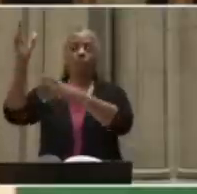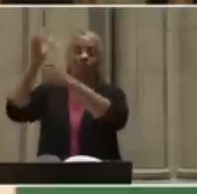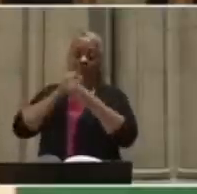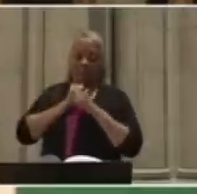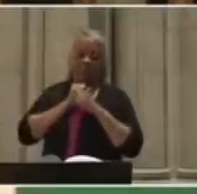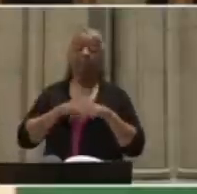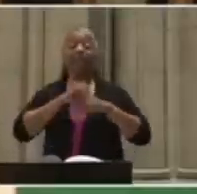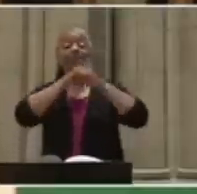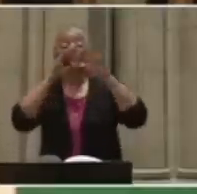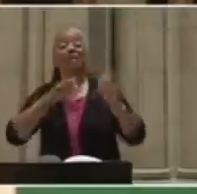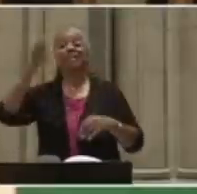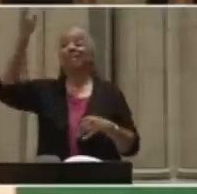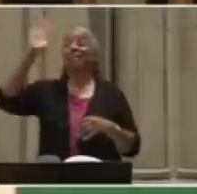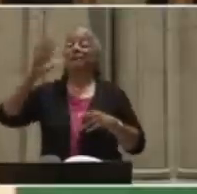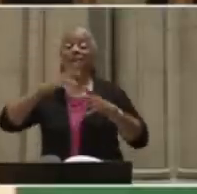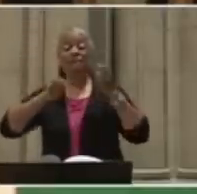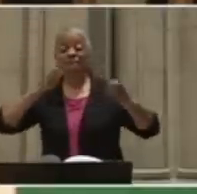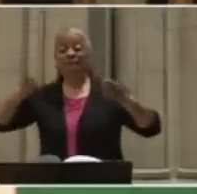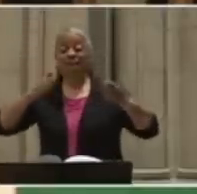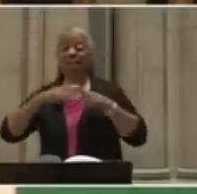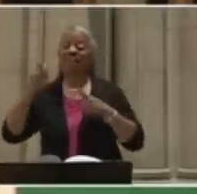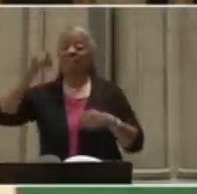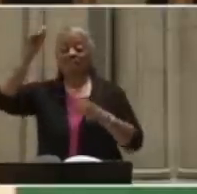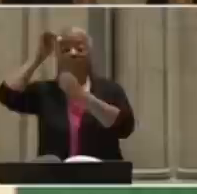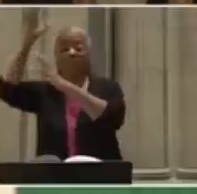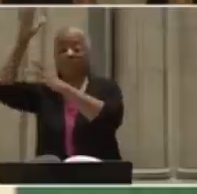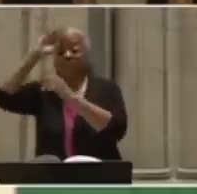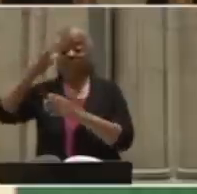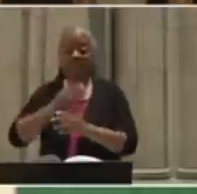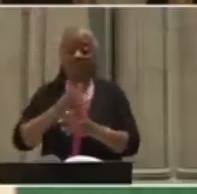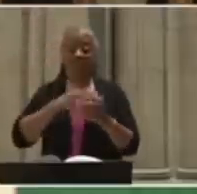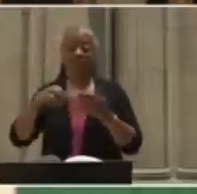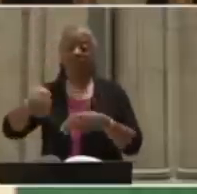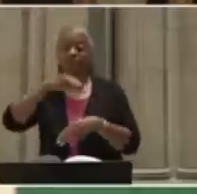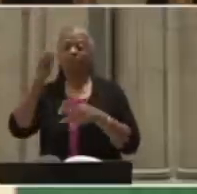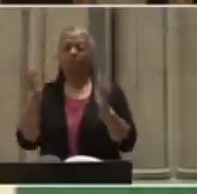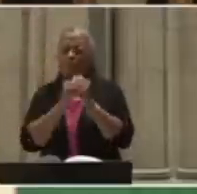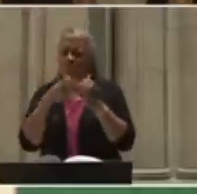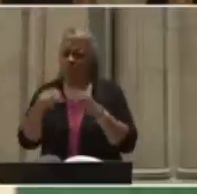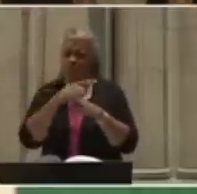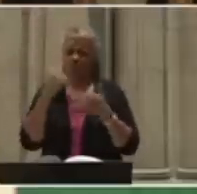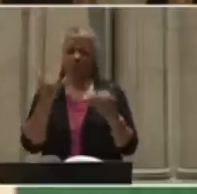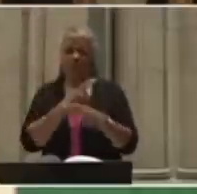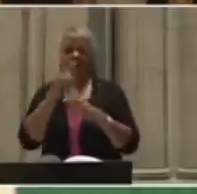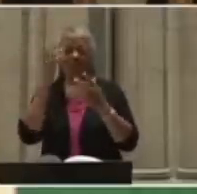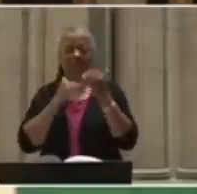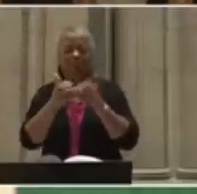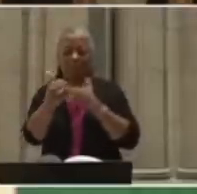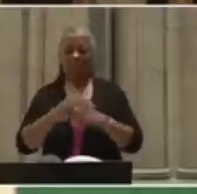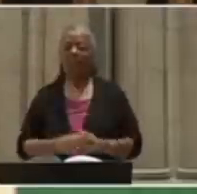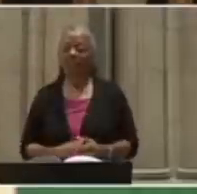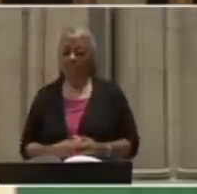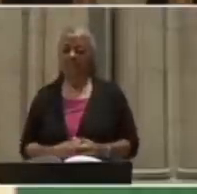of God Almighty, the Father, and the Son, and the Holy Spirit be amongst you and remain with you this day and